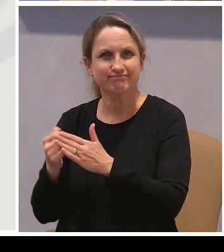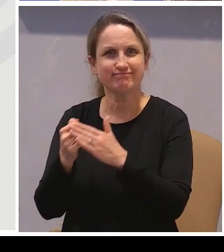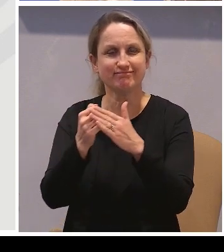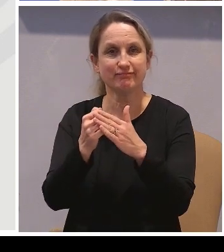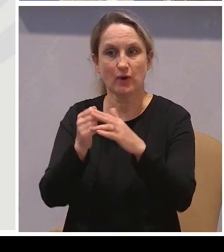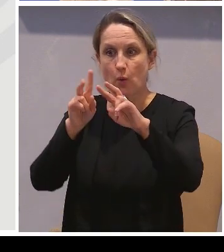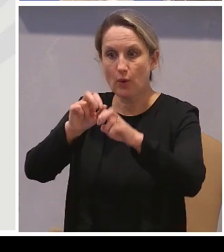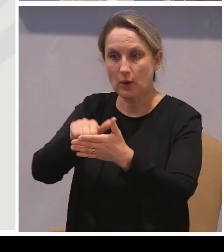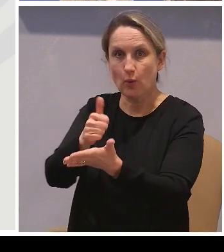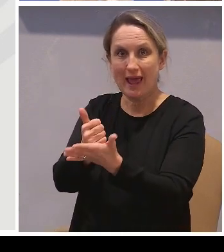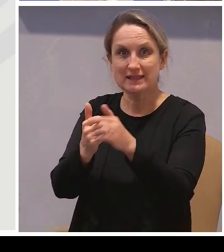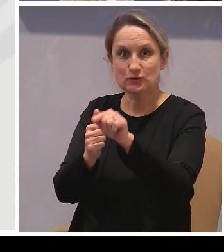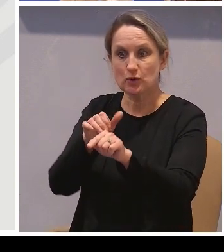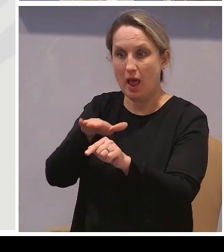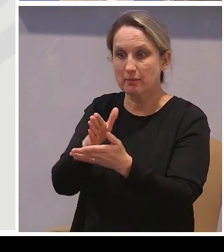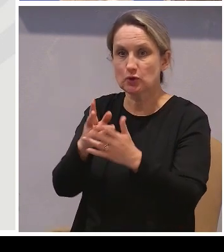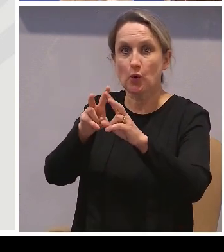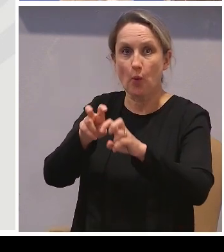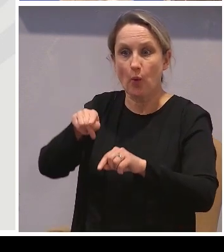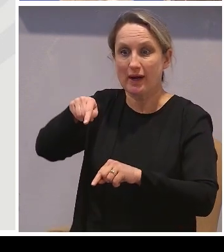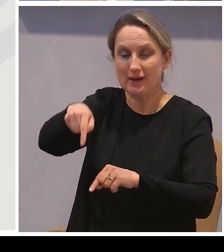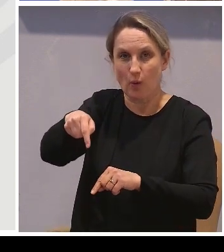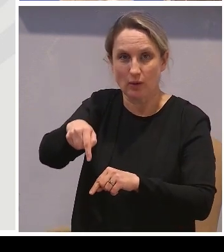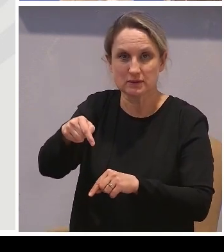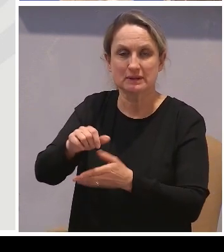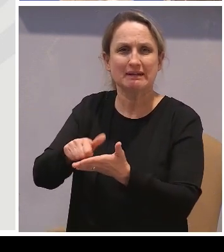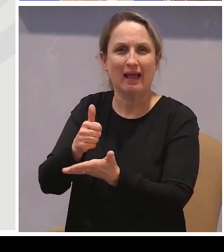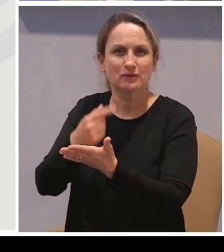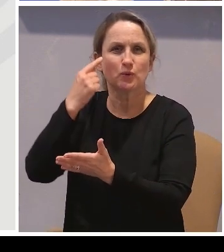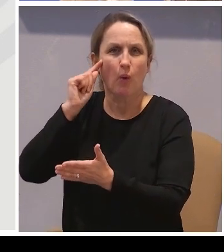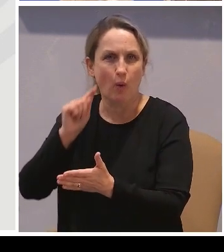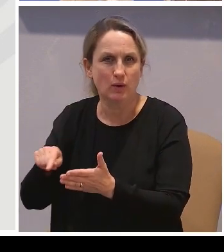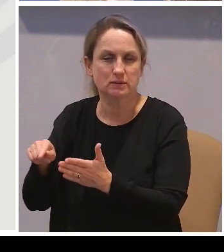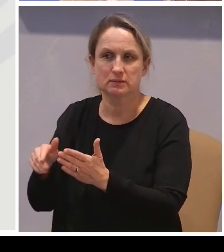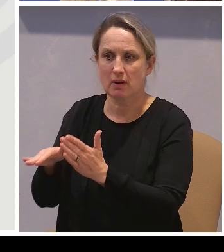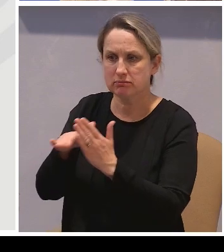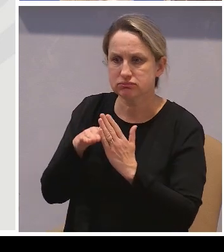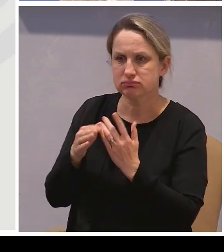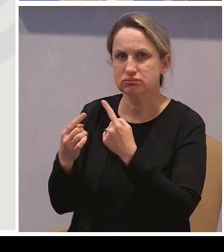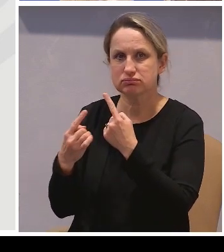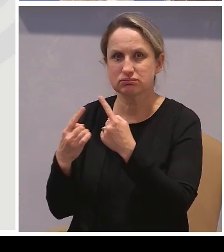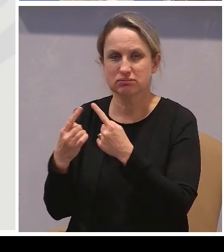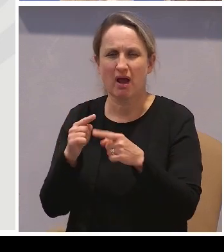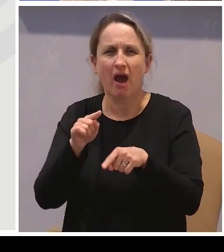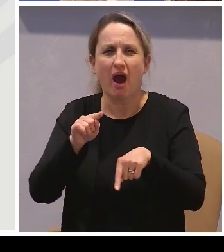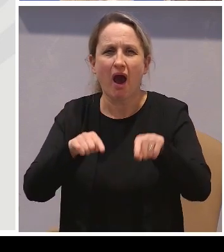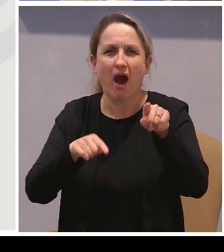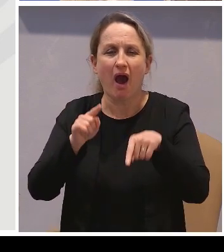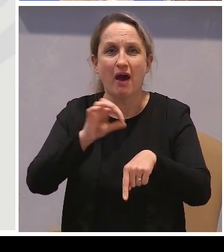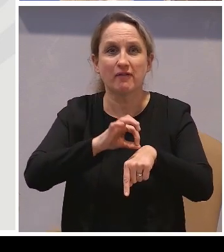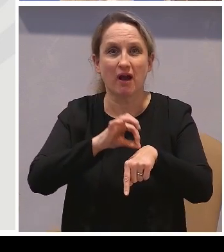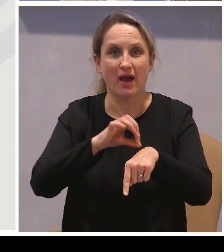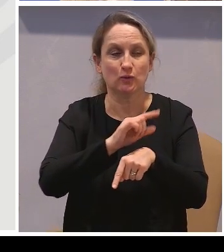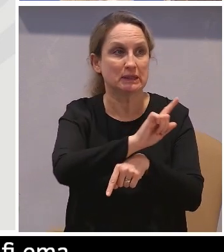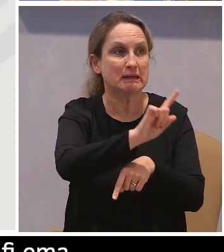uuringukeskused tegelikult, kui see laps on seal uuringus, siis need, kui nad on kompetentsed, nad oskavad nendega hakkama saada. when the Ja harvikhaiguste puhul me ei saa igasse when the riiki competent center is